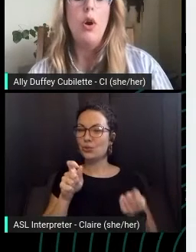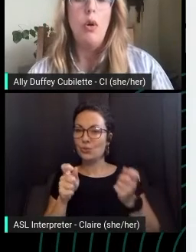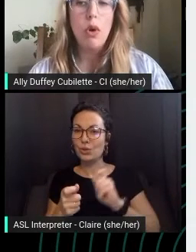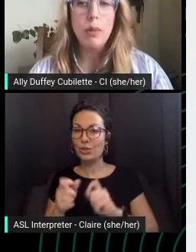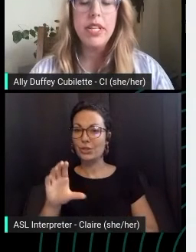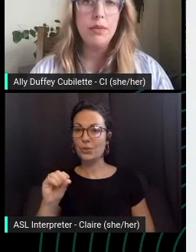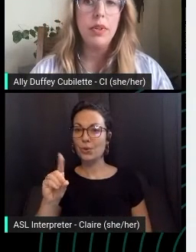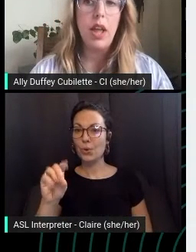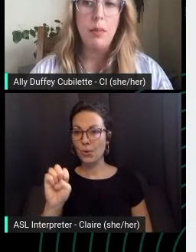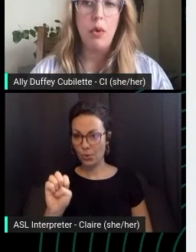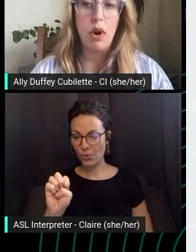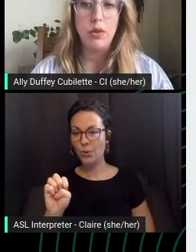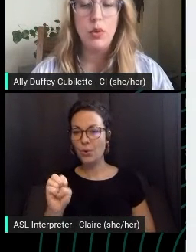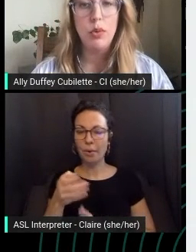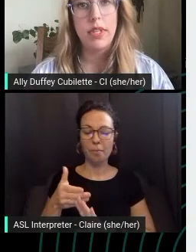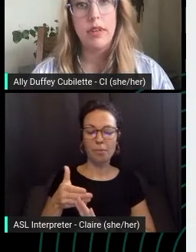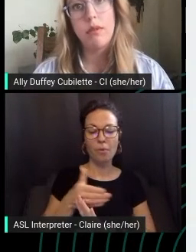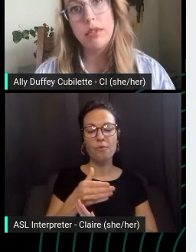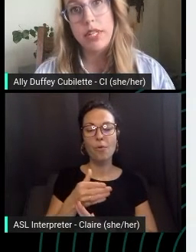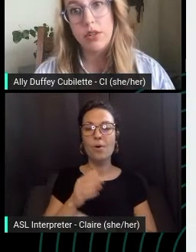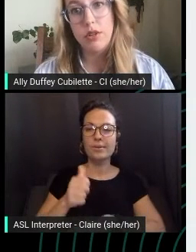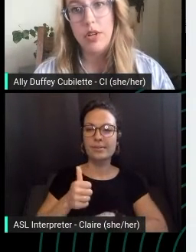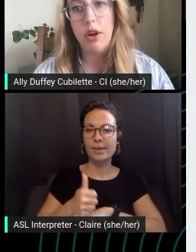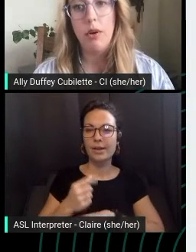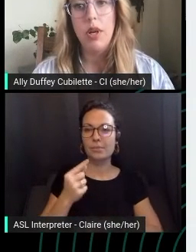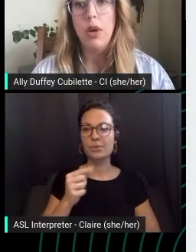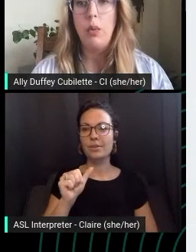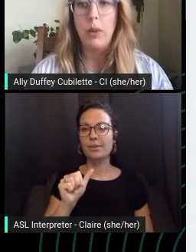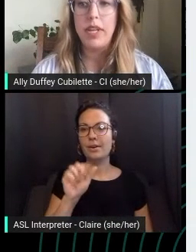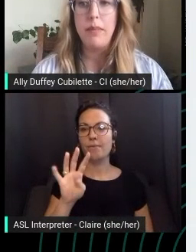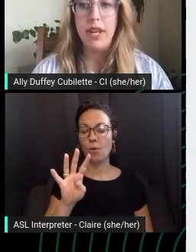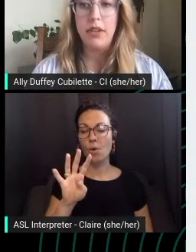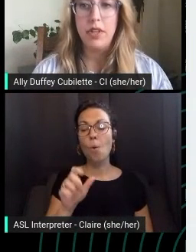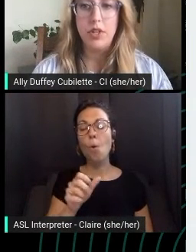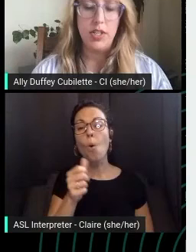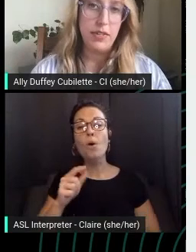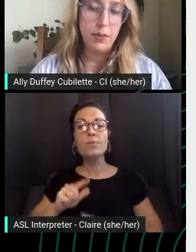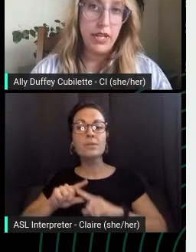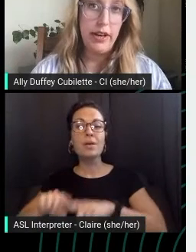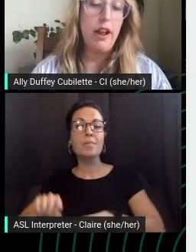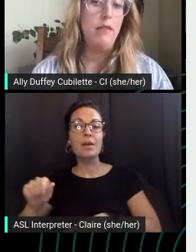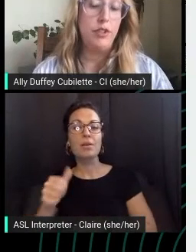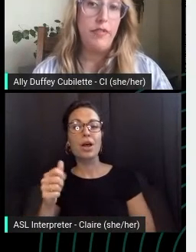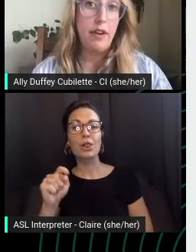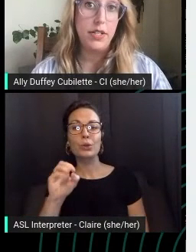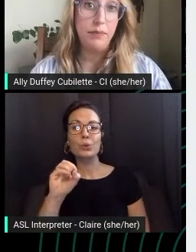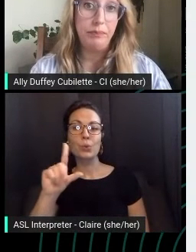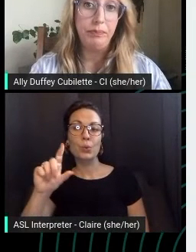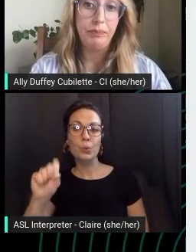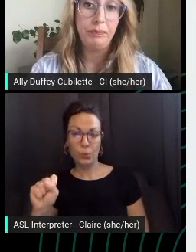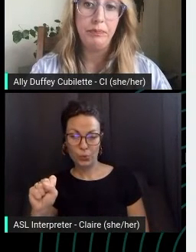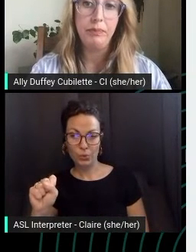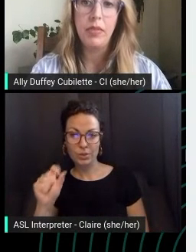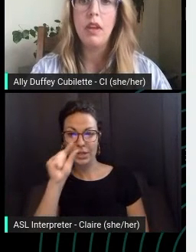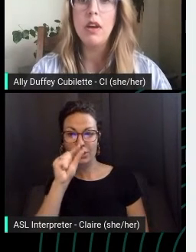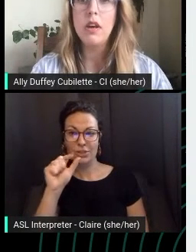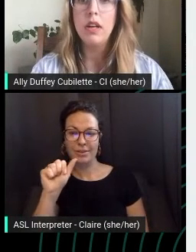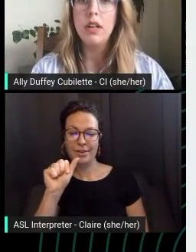GA4, or we need to rely more on tools like Google Data Studio, where we can make the adjustments we need after the fact.